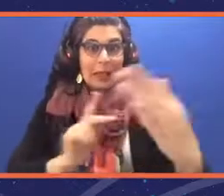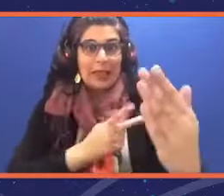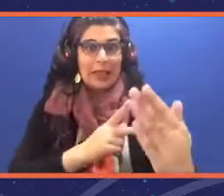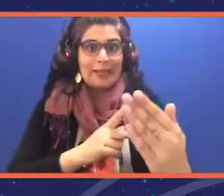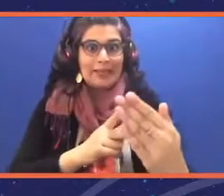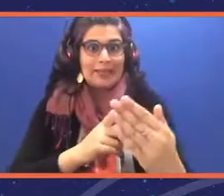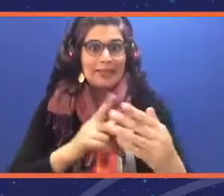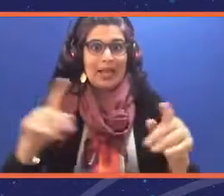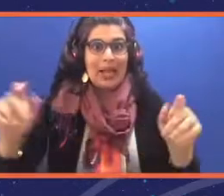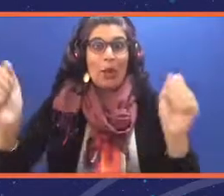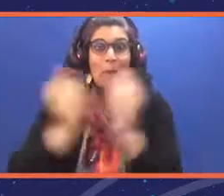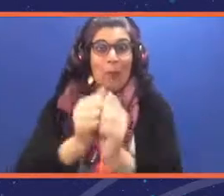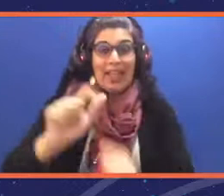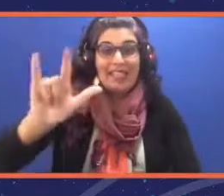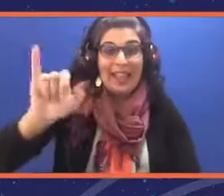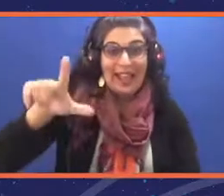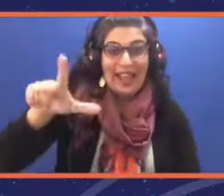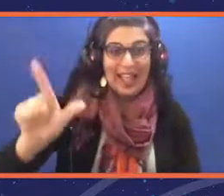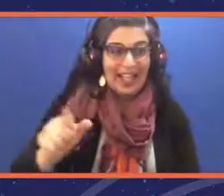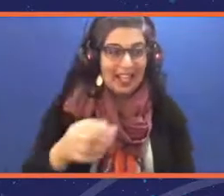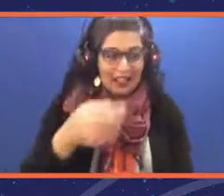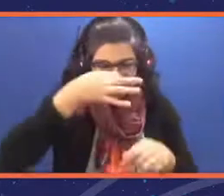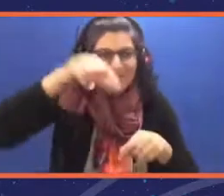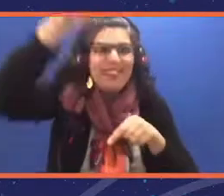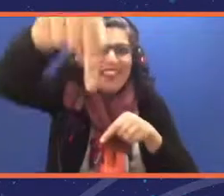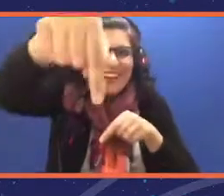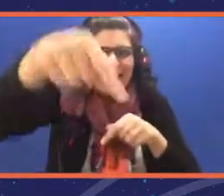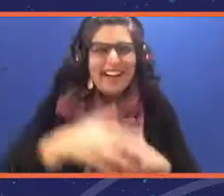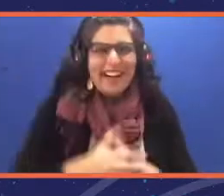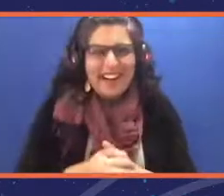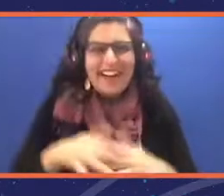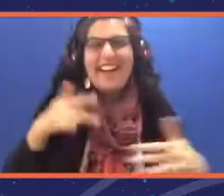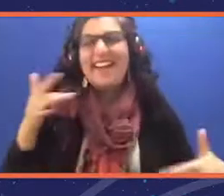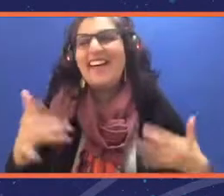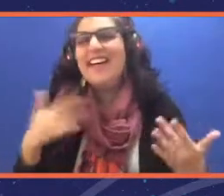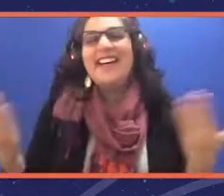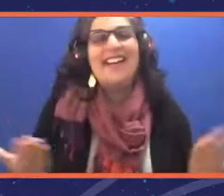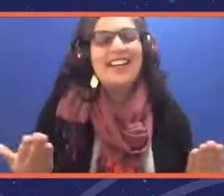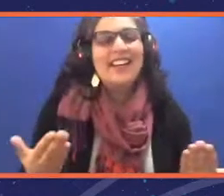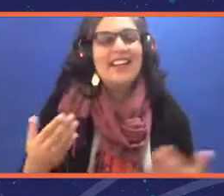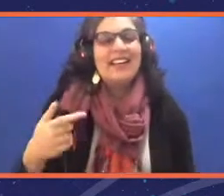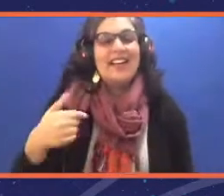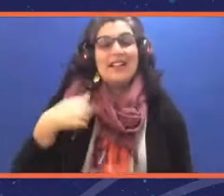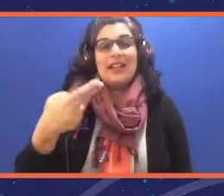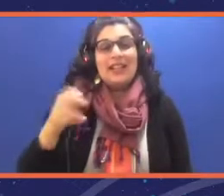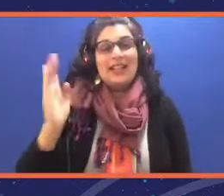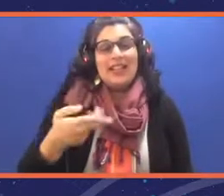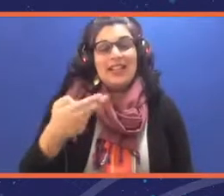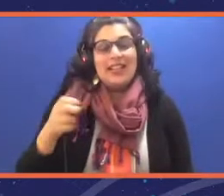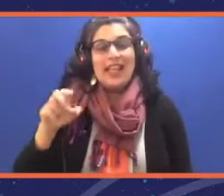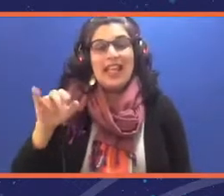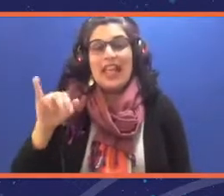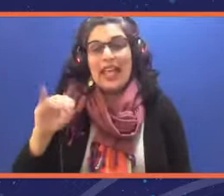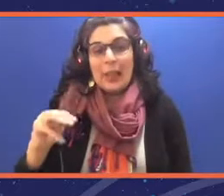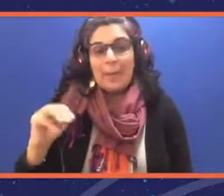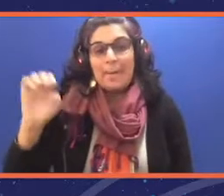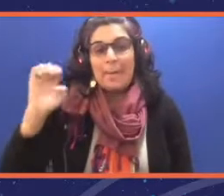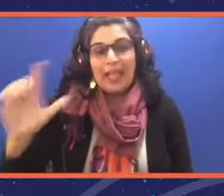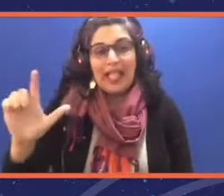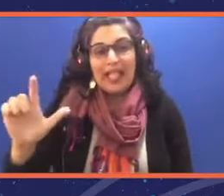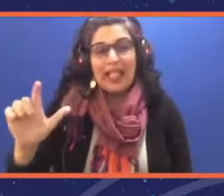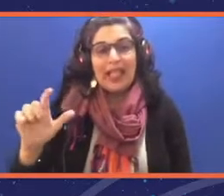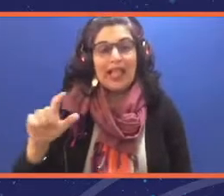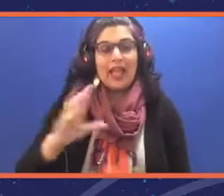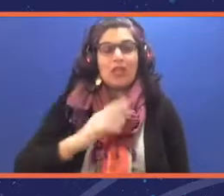magic happens, with Lael across the table from me. I'm so excited to be here. My pronouns are he, him, él. I'm a trans mask